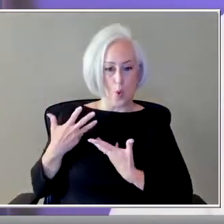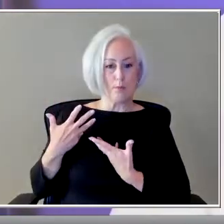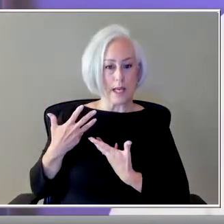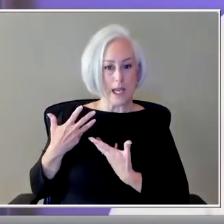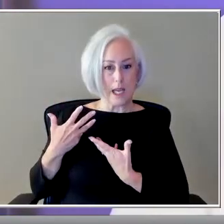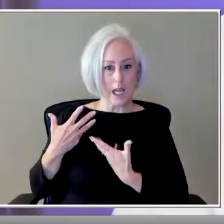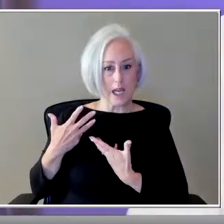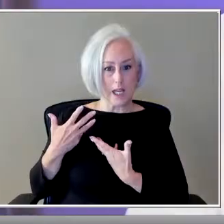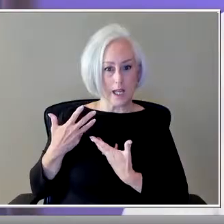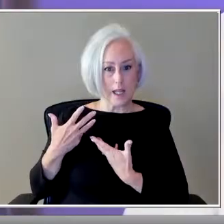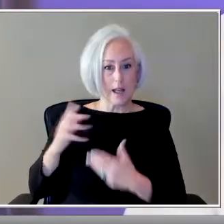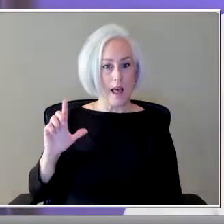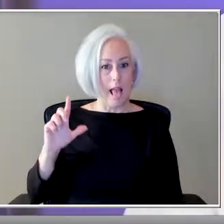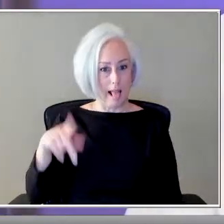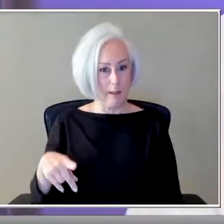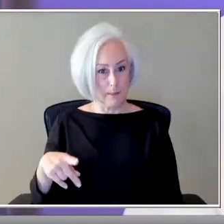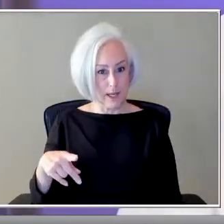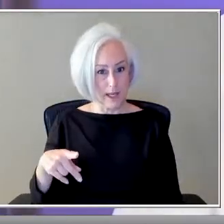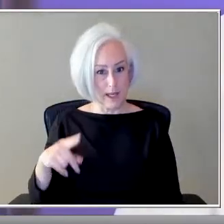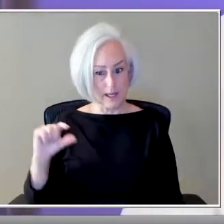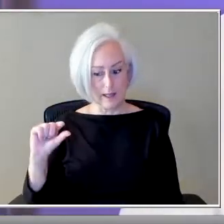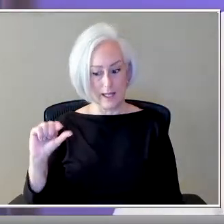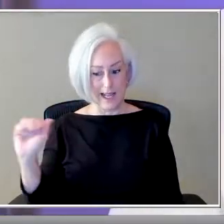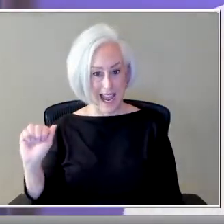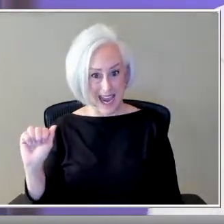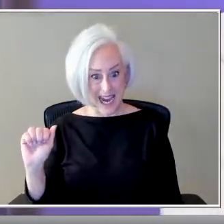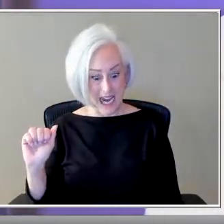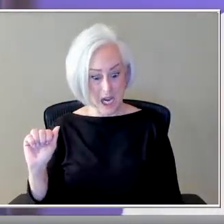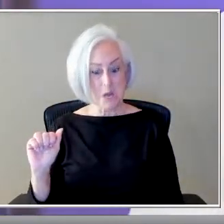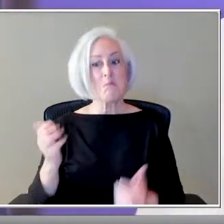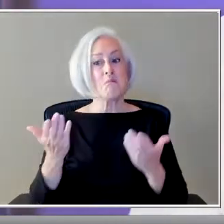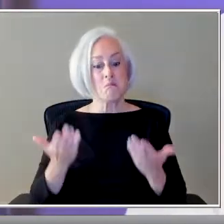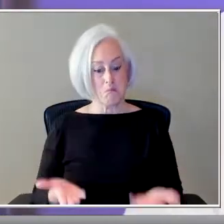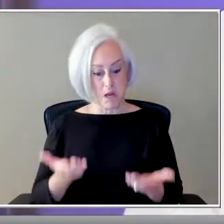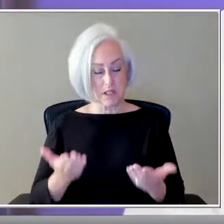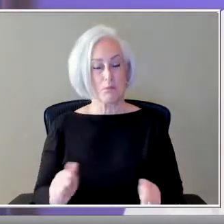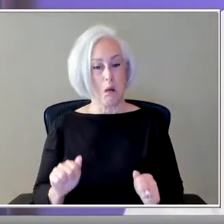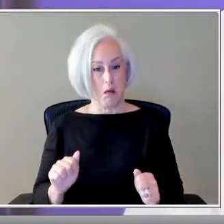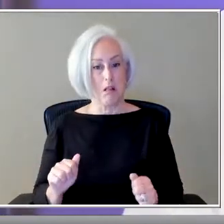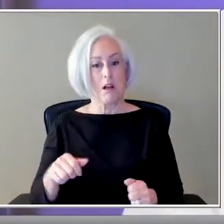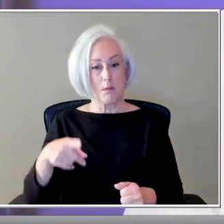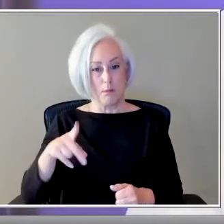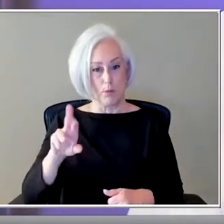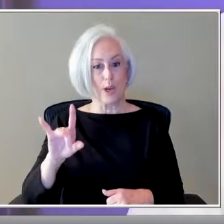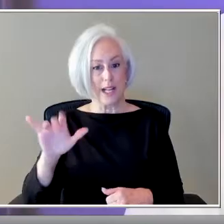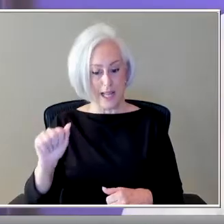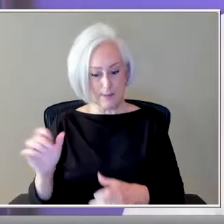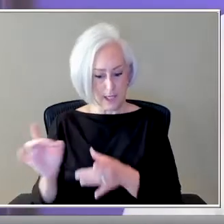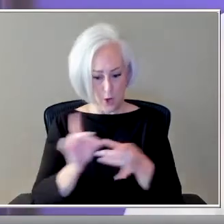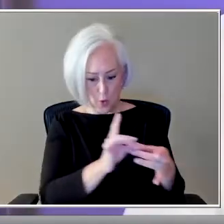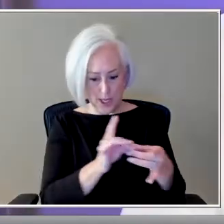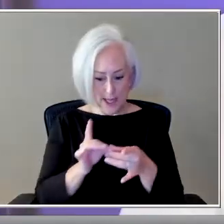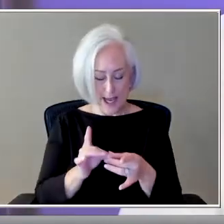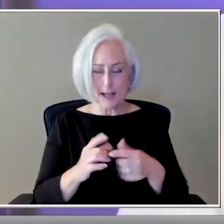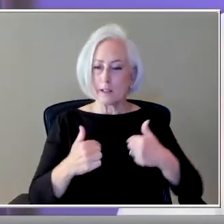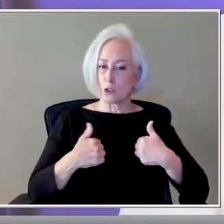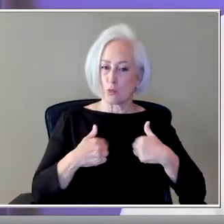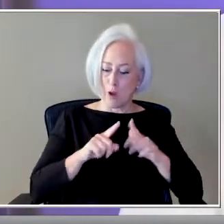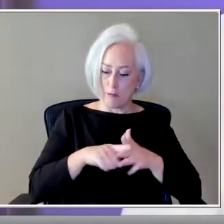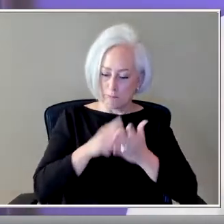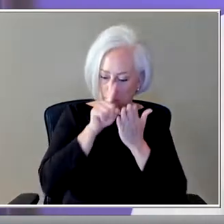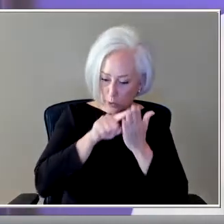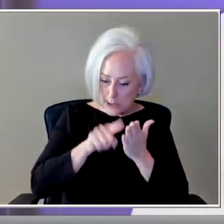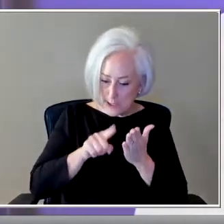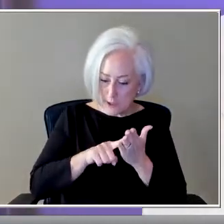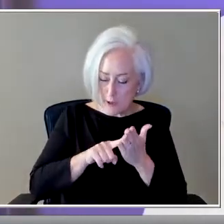that Lp(a) could have an association with preeclampsia, and I started doing my own digging on this, and it just made